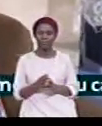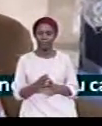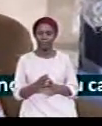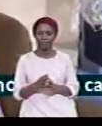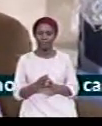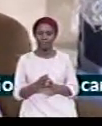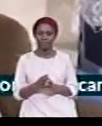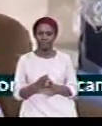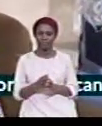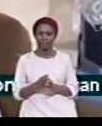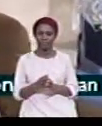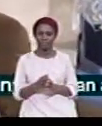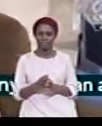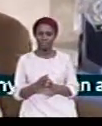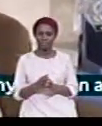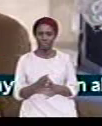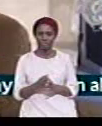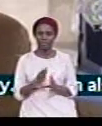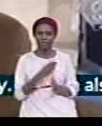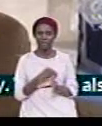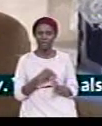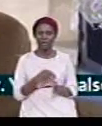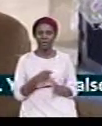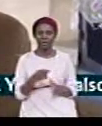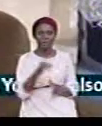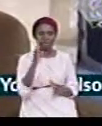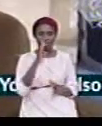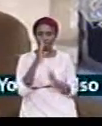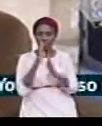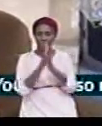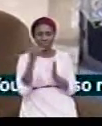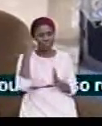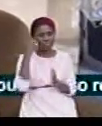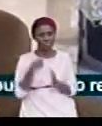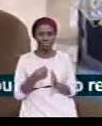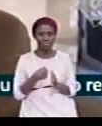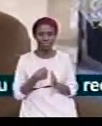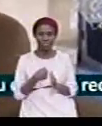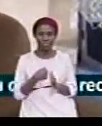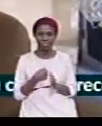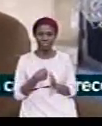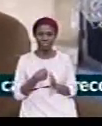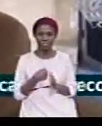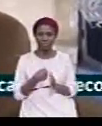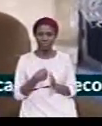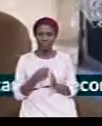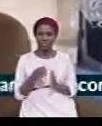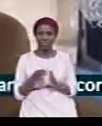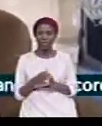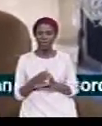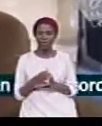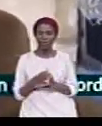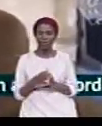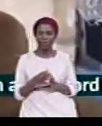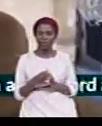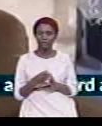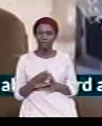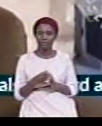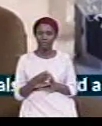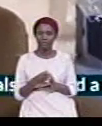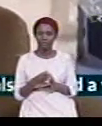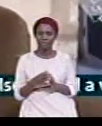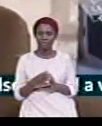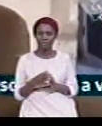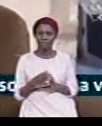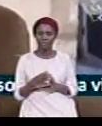And they will be praying for me. And himself, he will also be interceding.